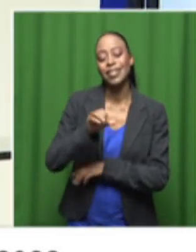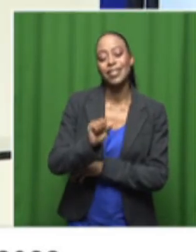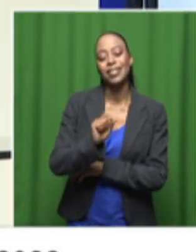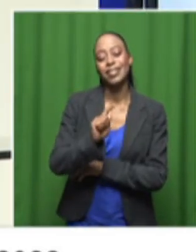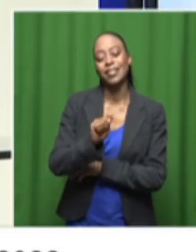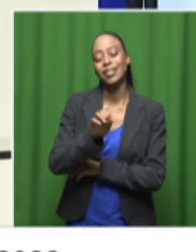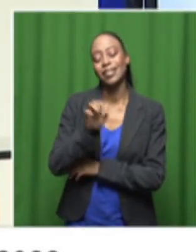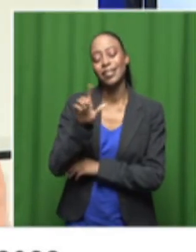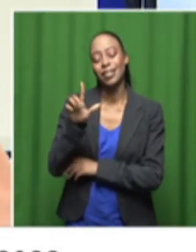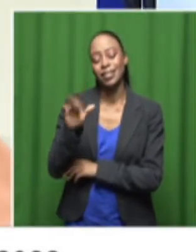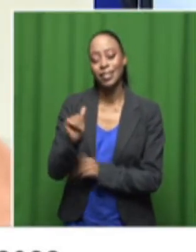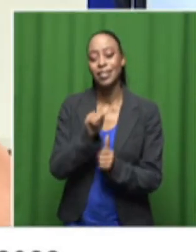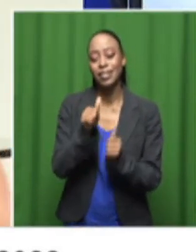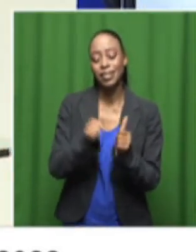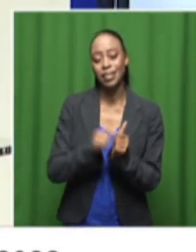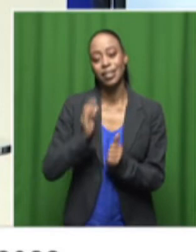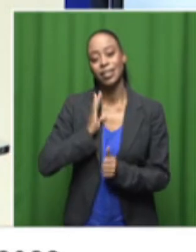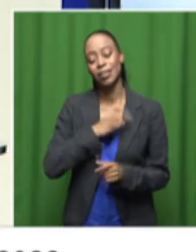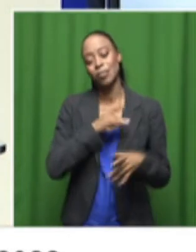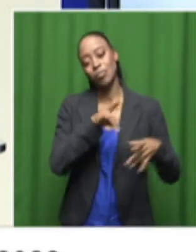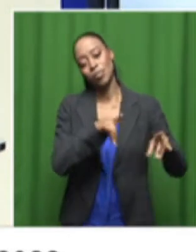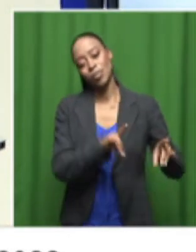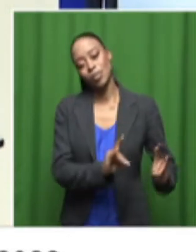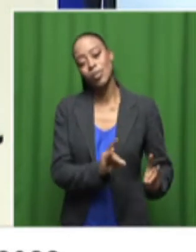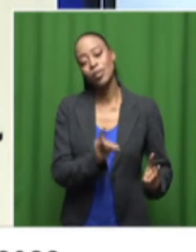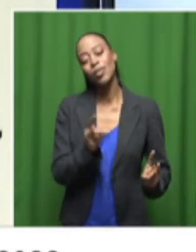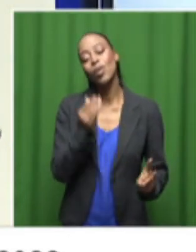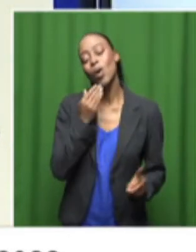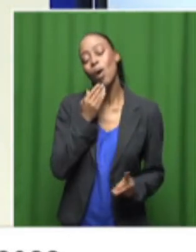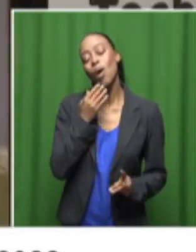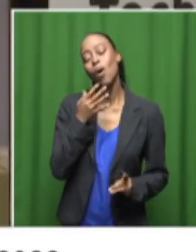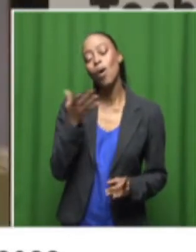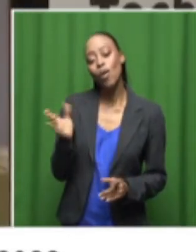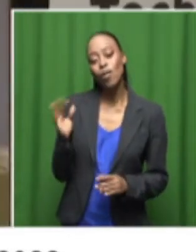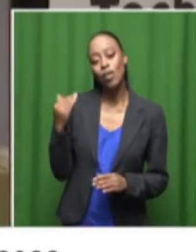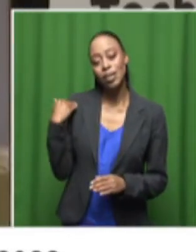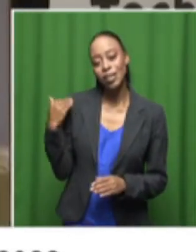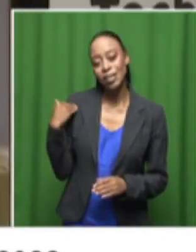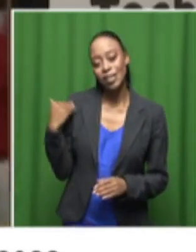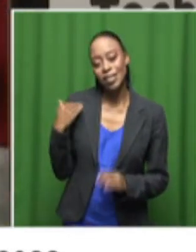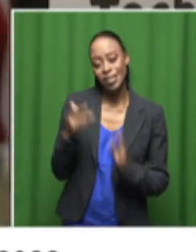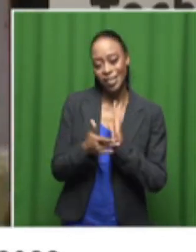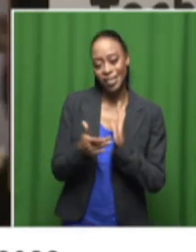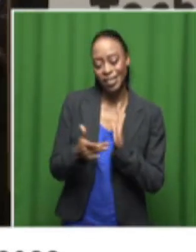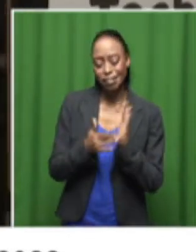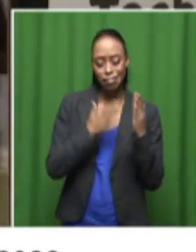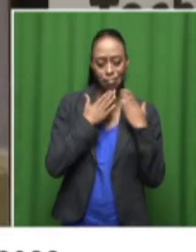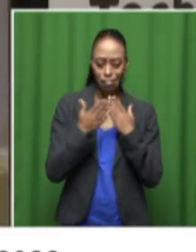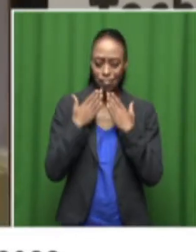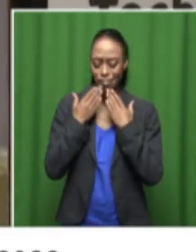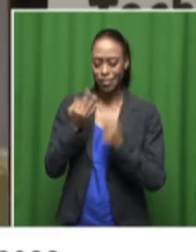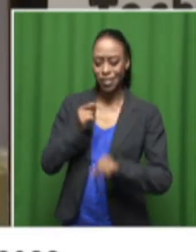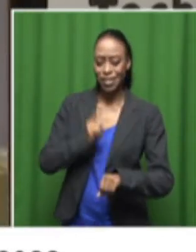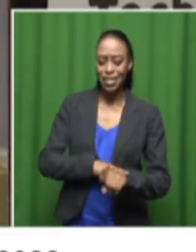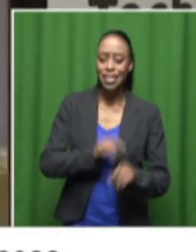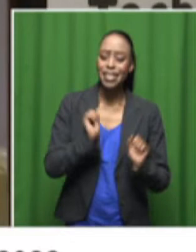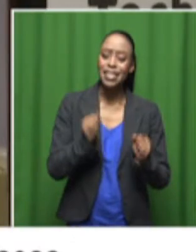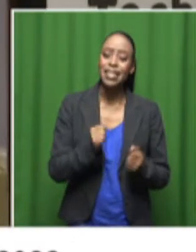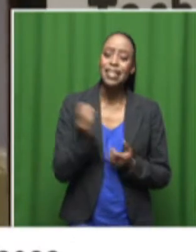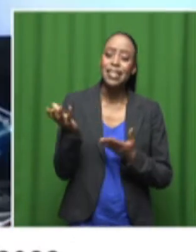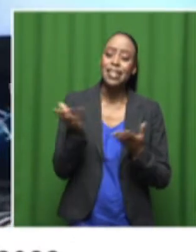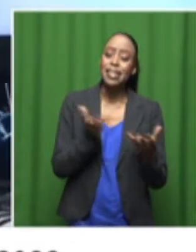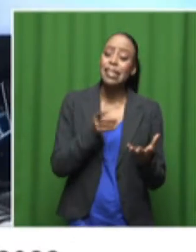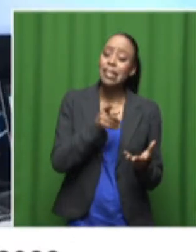Deputy Board Chair of the State Information Technology Agency. Thank you so much for your time. They, of course, are the